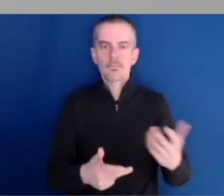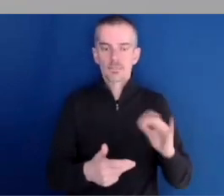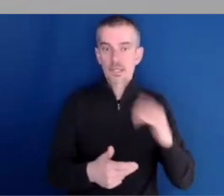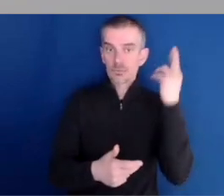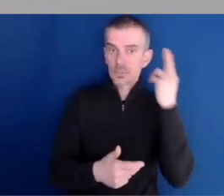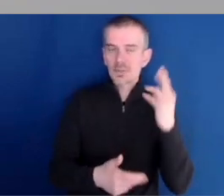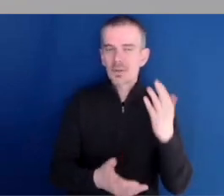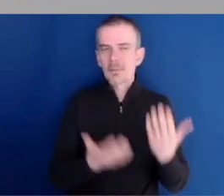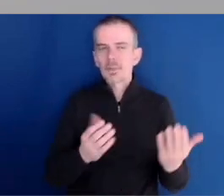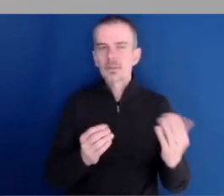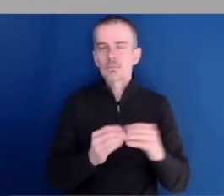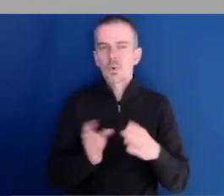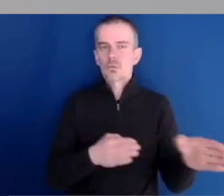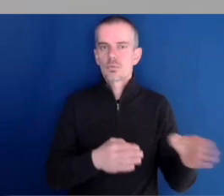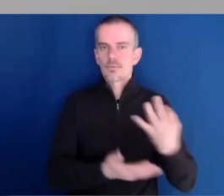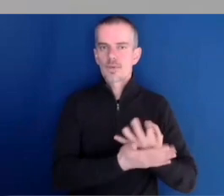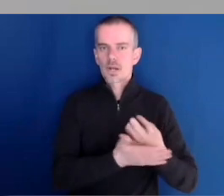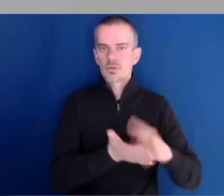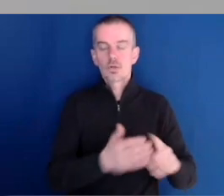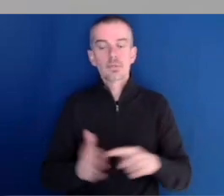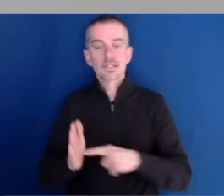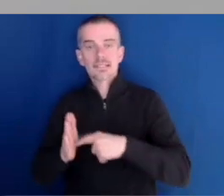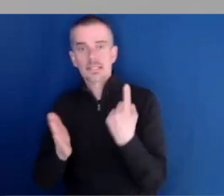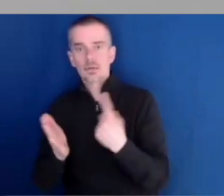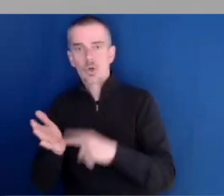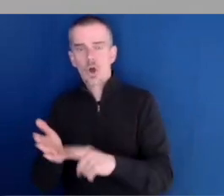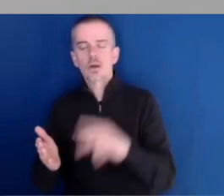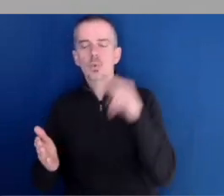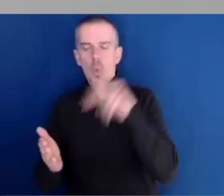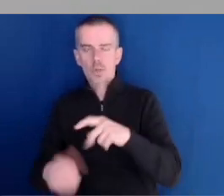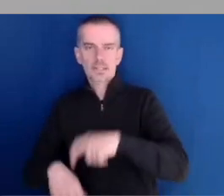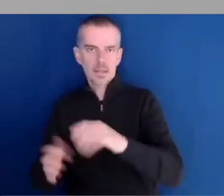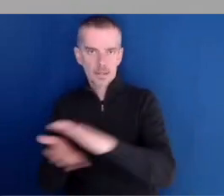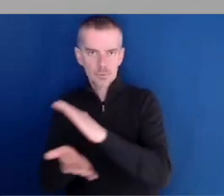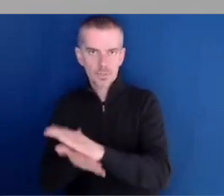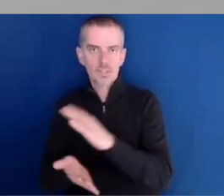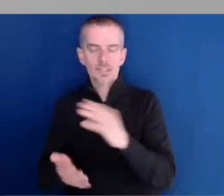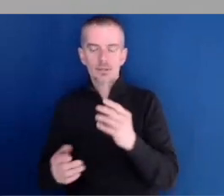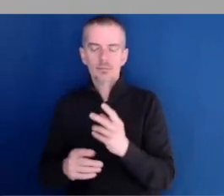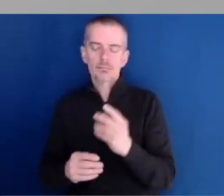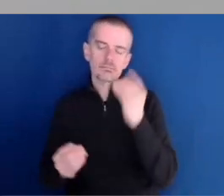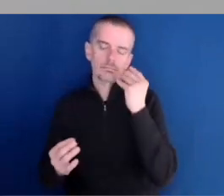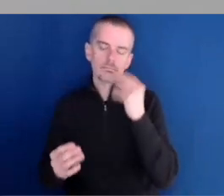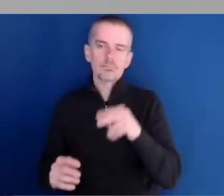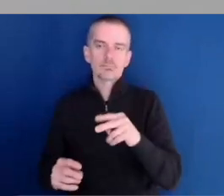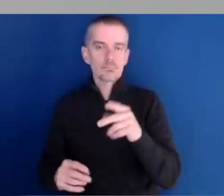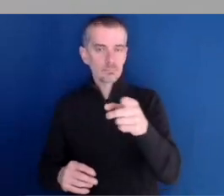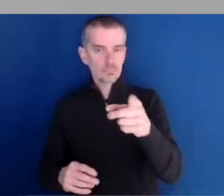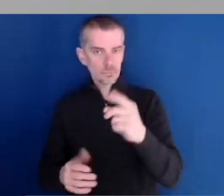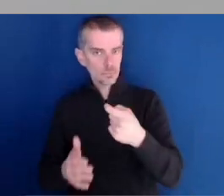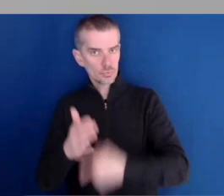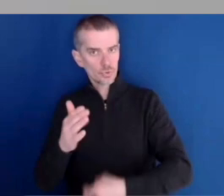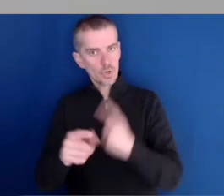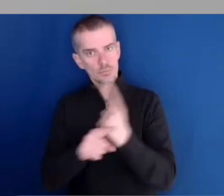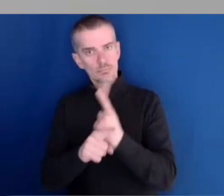would maybe be for more of a financial audit, but a single audit's going to look at the timesheets and determine whether, you've charged a reasonable